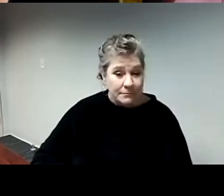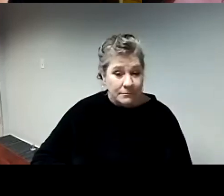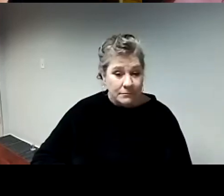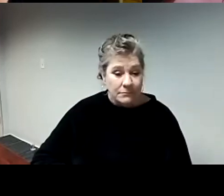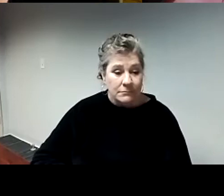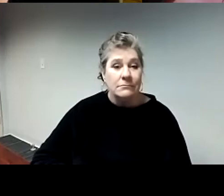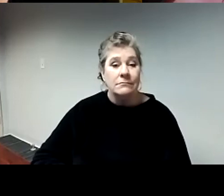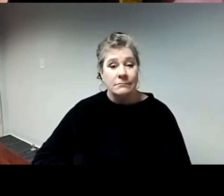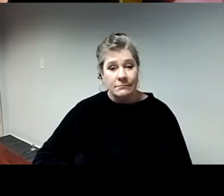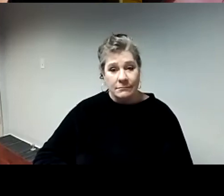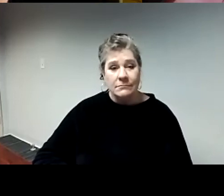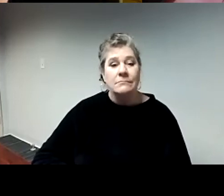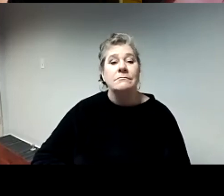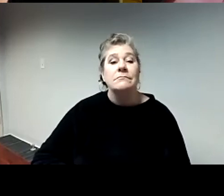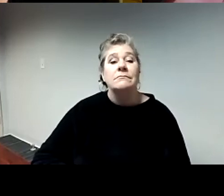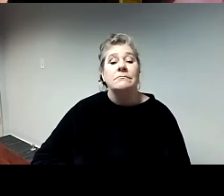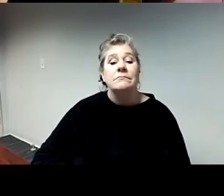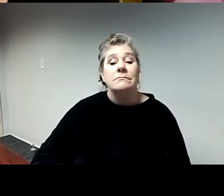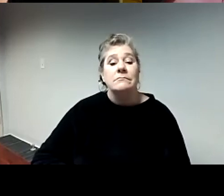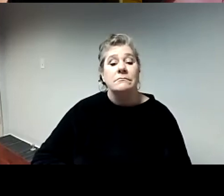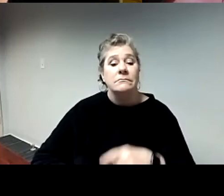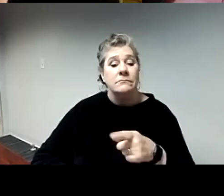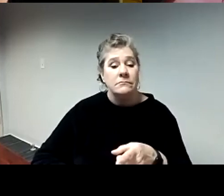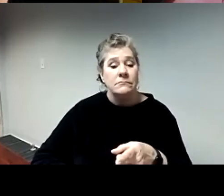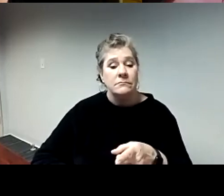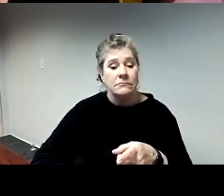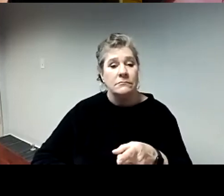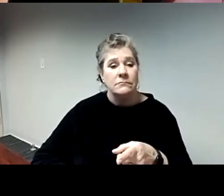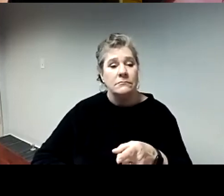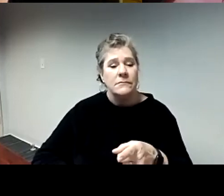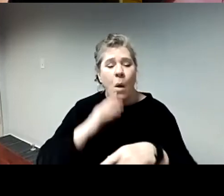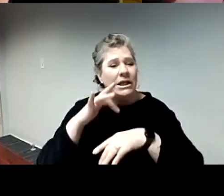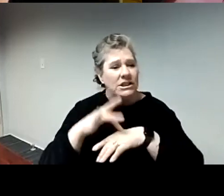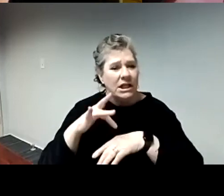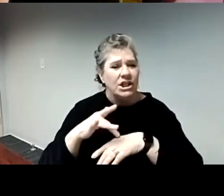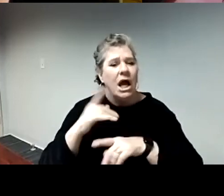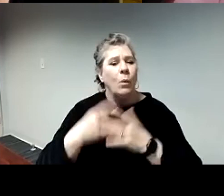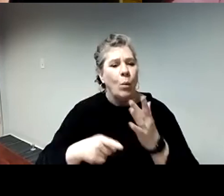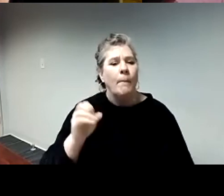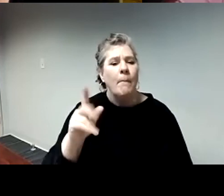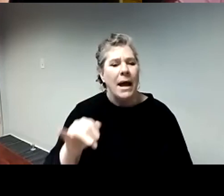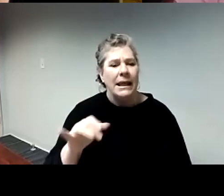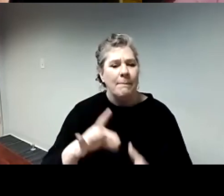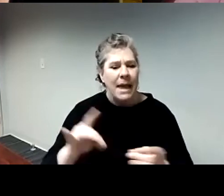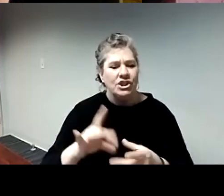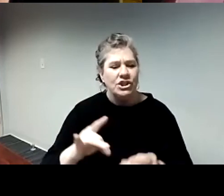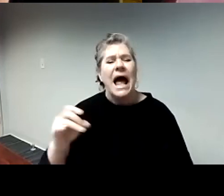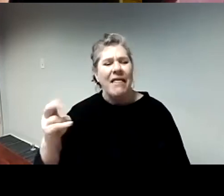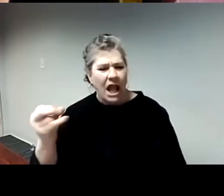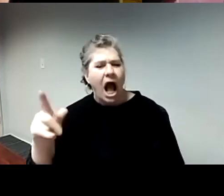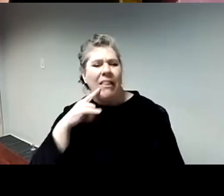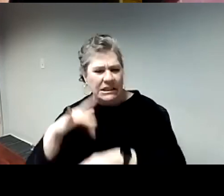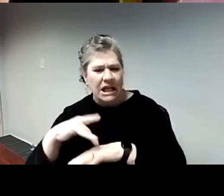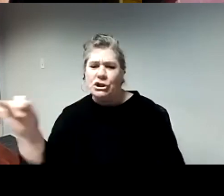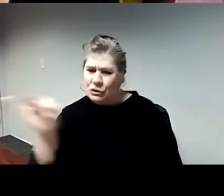Can I add something? Sorry. Go ahead. I was gonna sort of touch on what Mike mentioned, and I feel like Holly, by